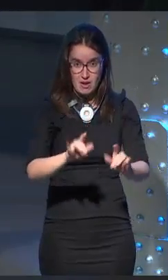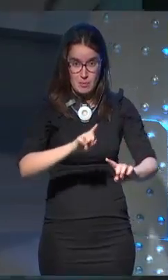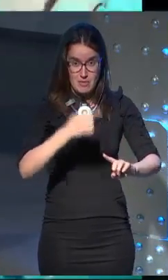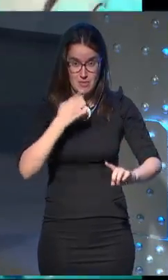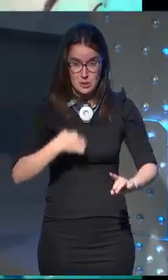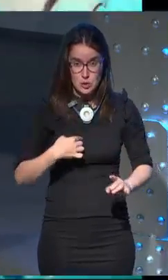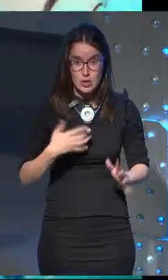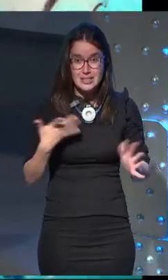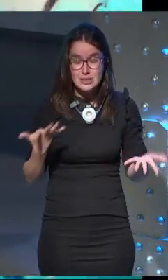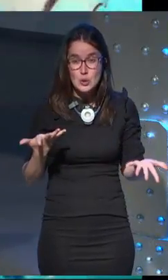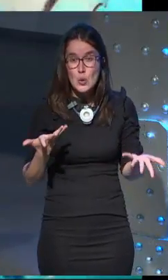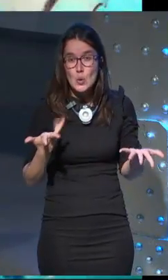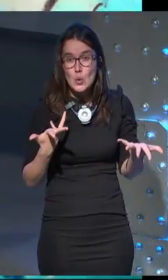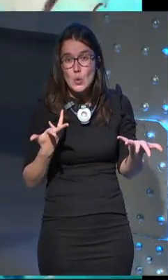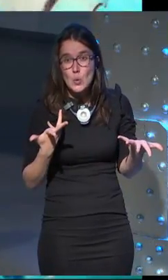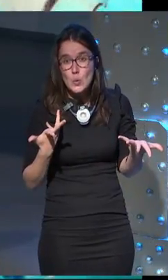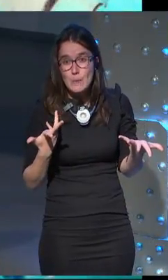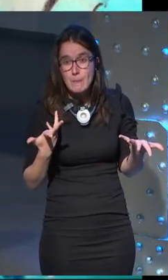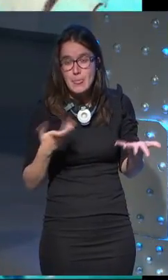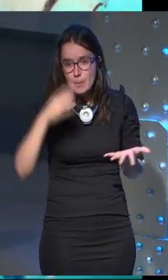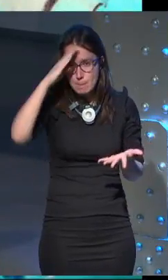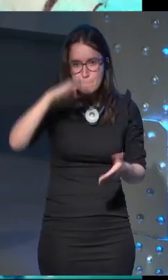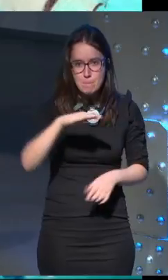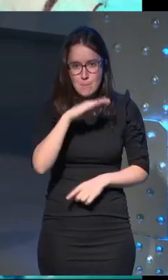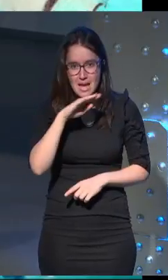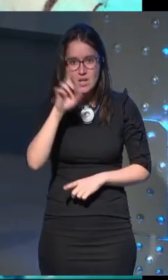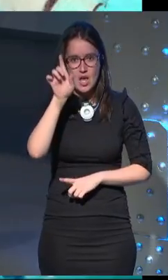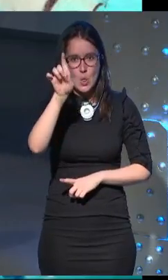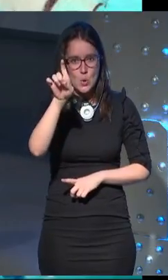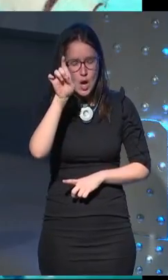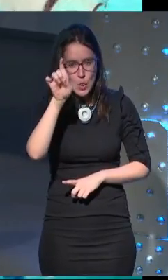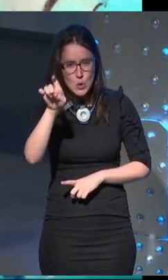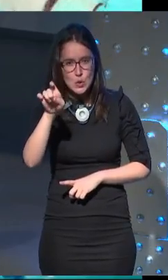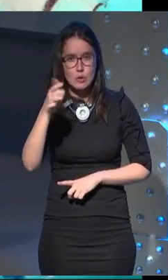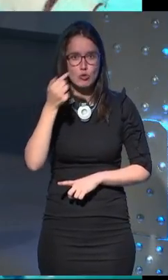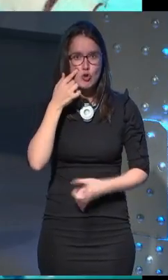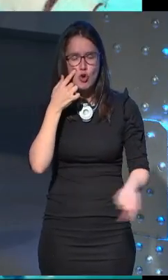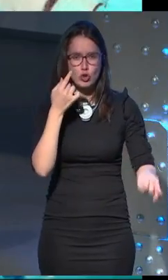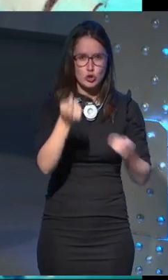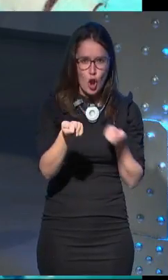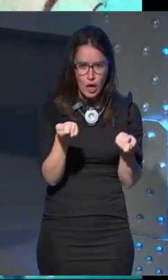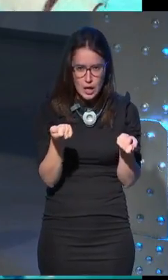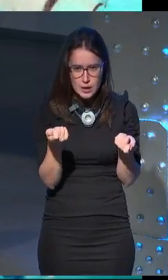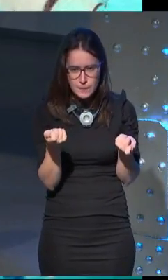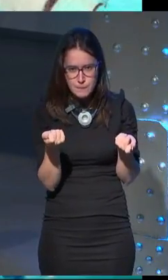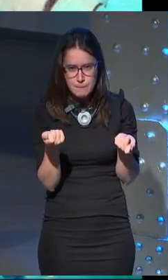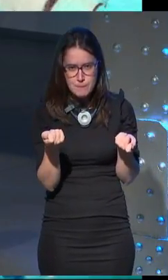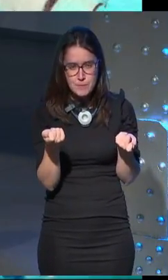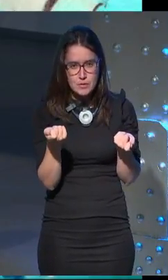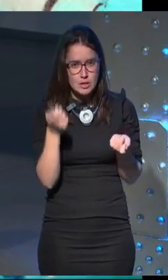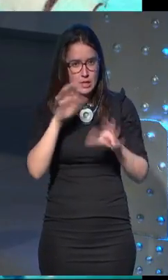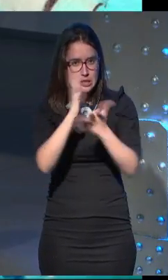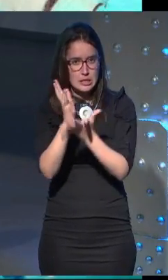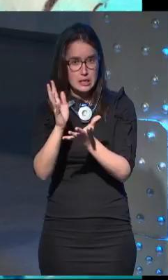Eso quiere decir que se puede. So this means that it is possible to be a father, an educator, and control,